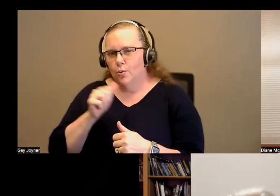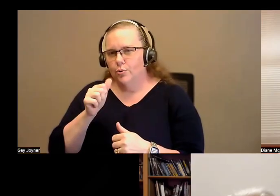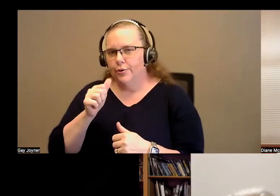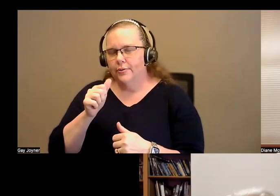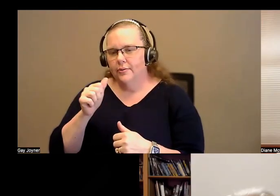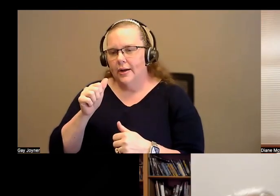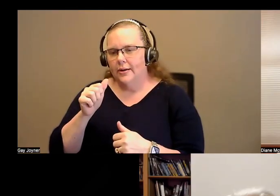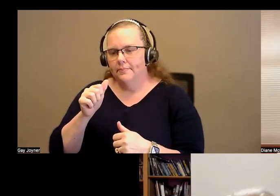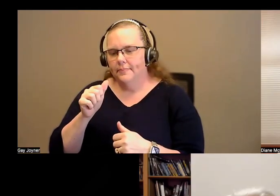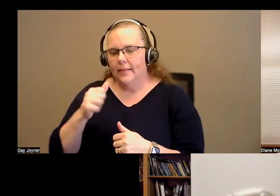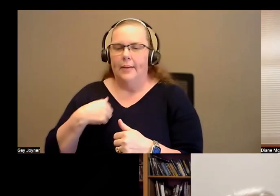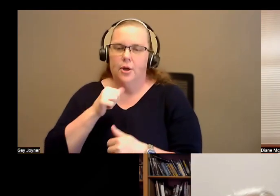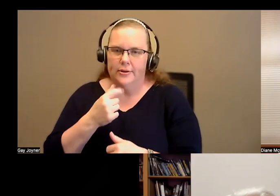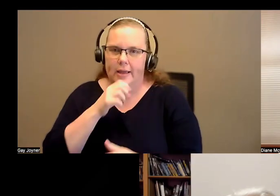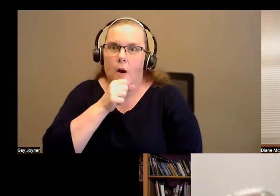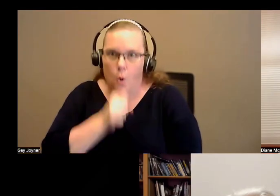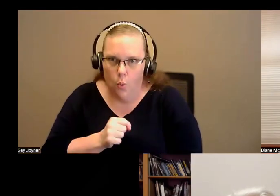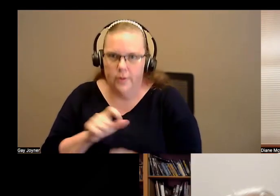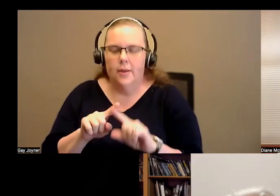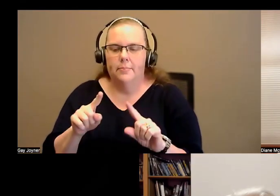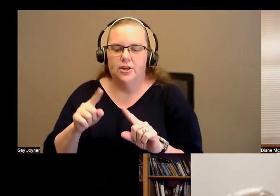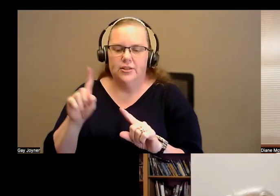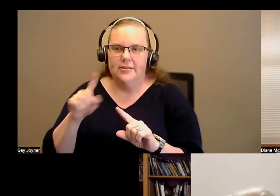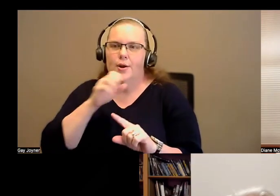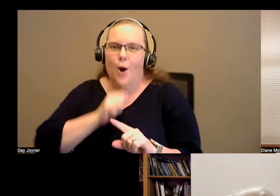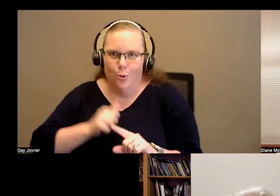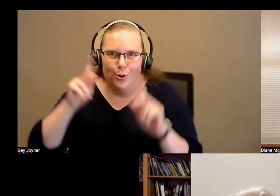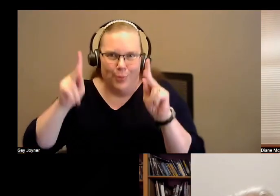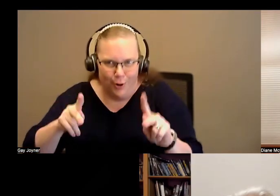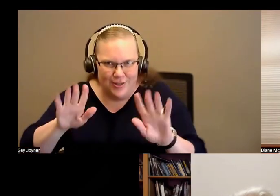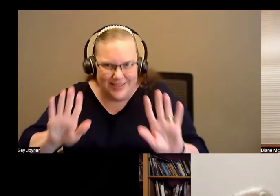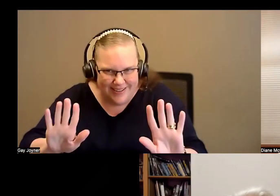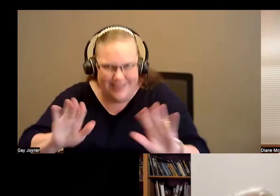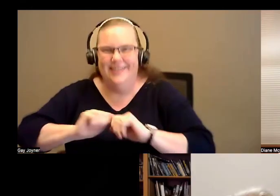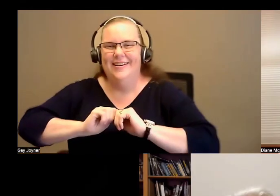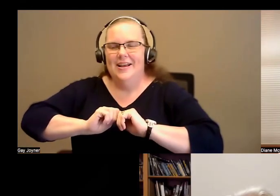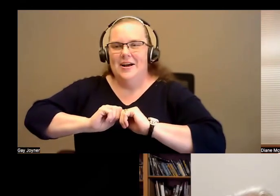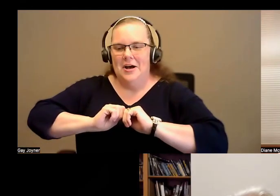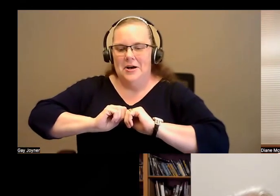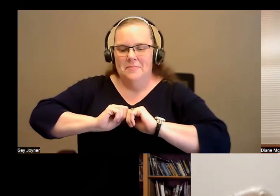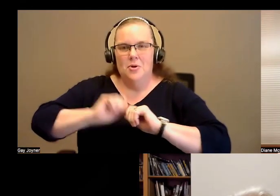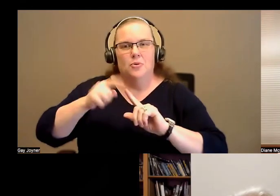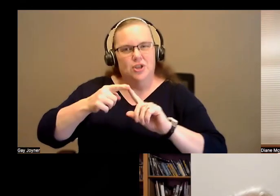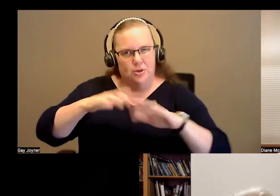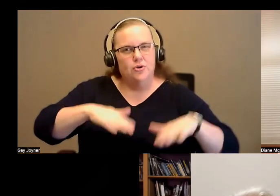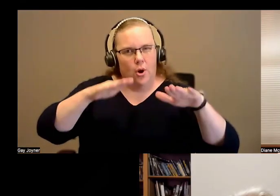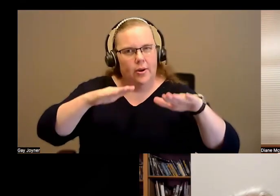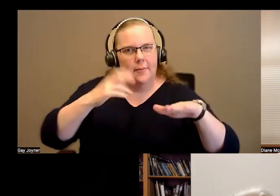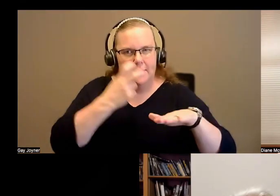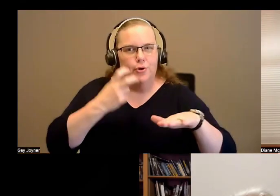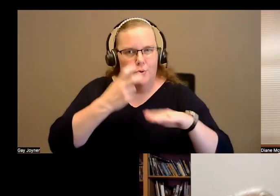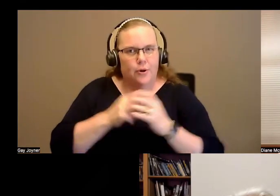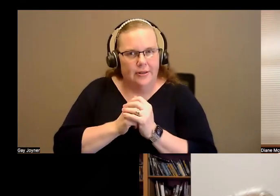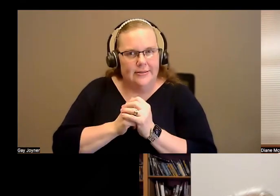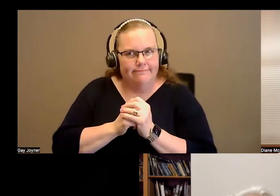an older, um, I'm not going to say old, but she's an older person when she was growing